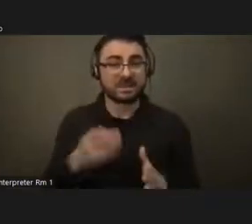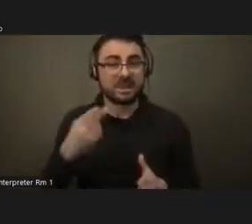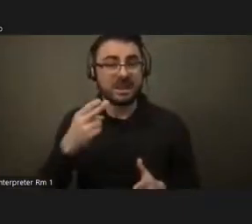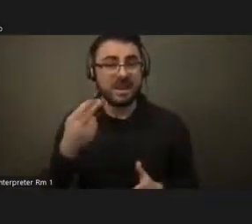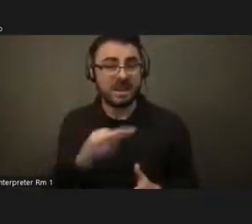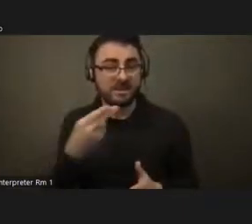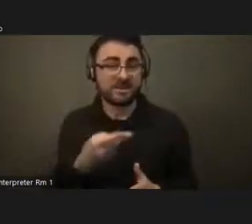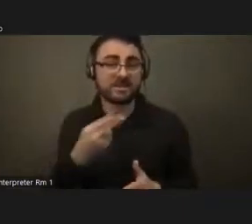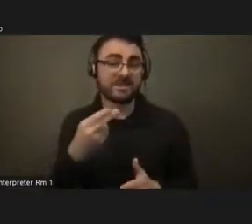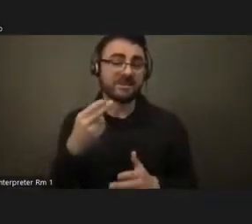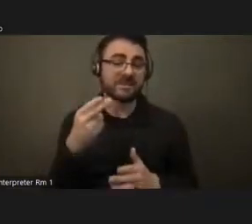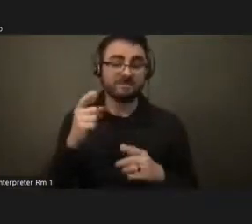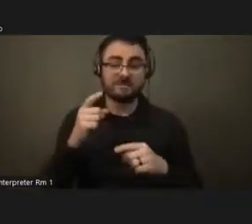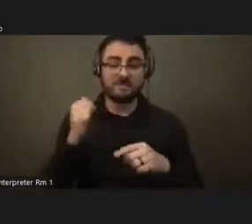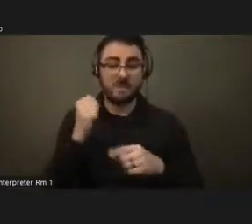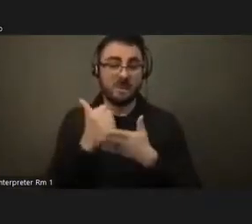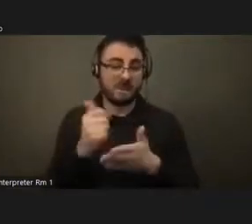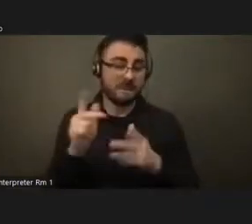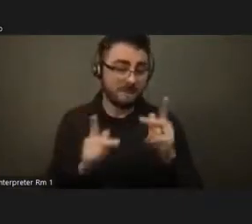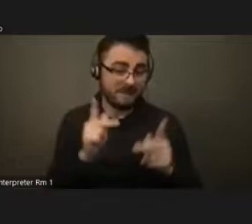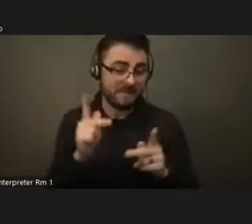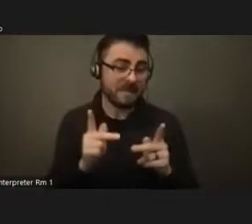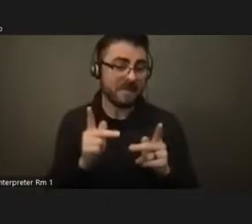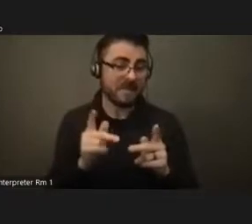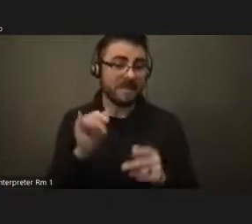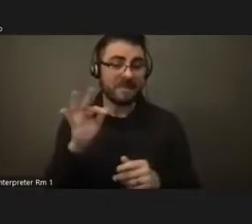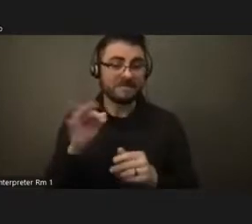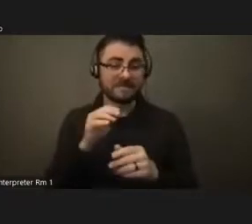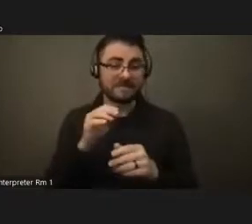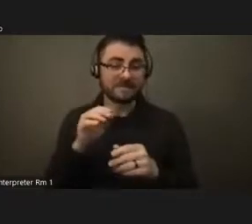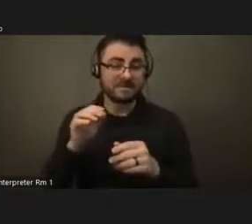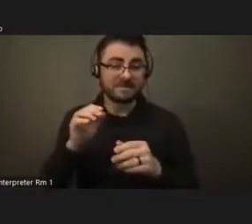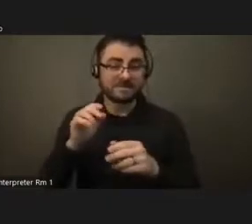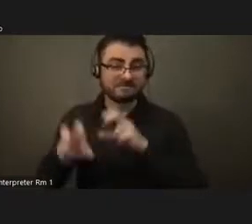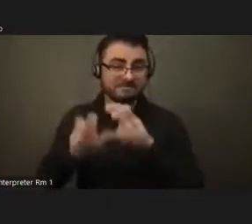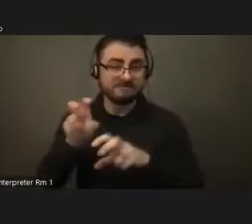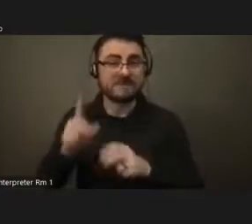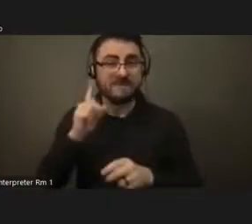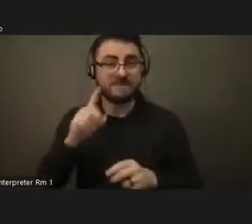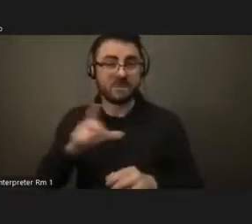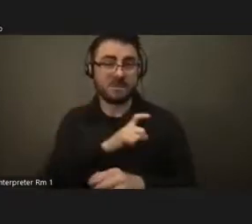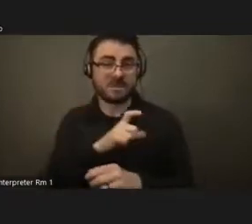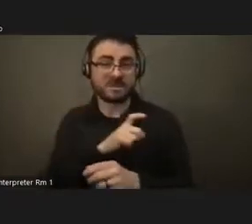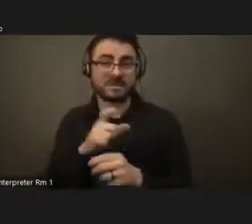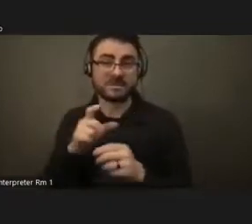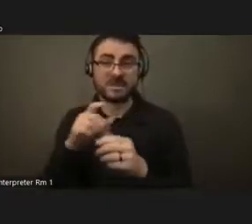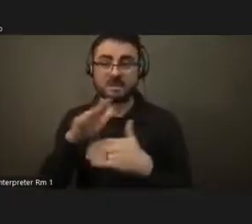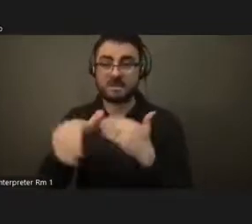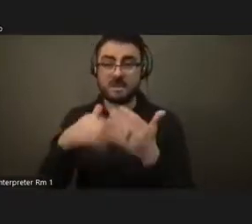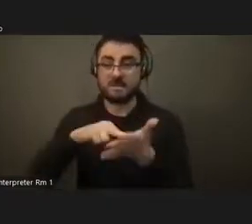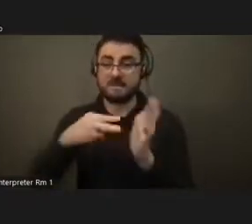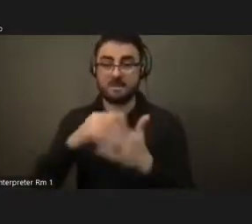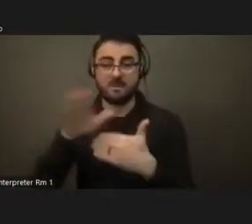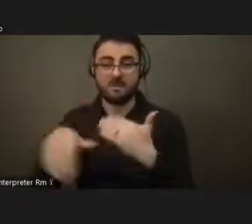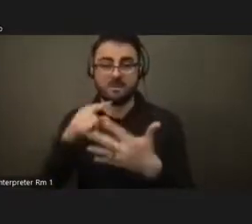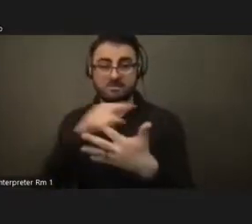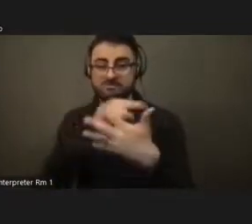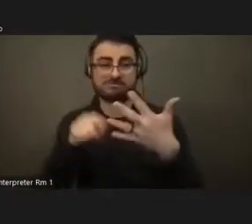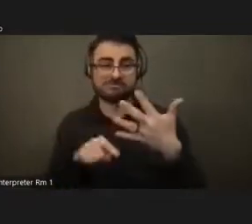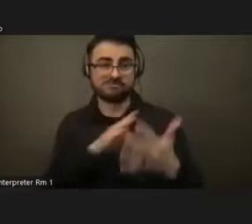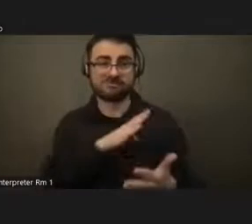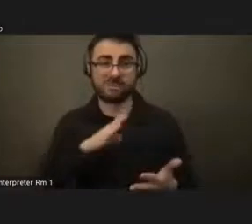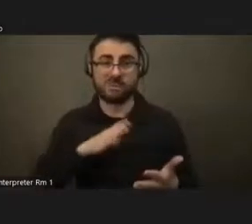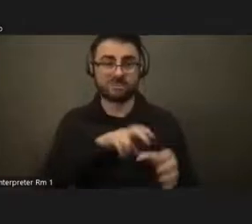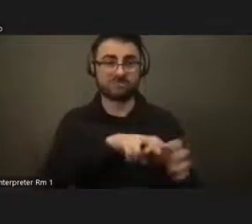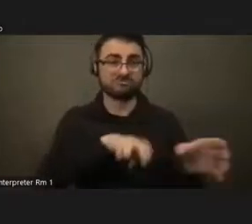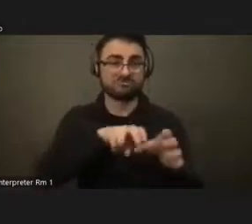chair at large. It would be good for you to retire, for Pam Treece, Mr. Willey, and Roy Rogers to all